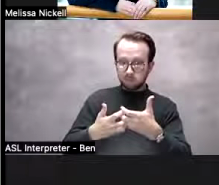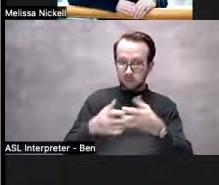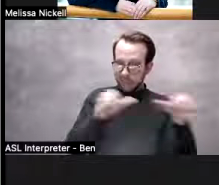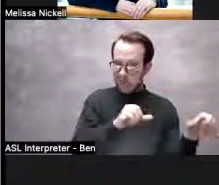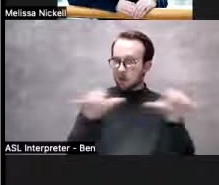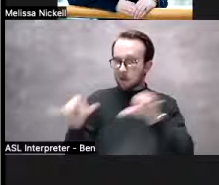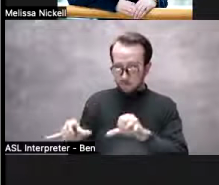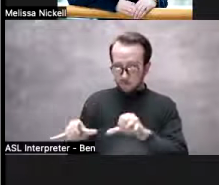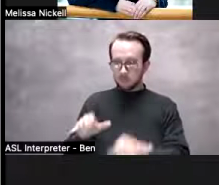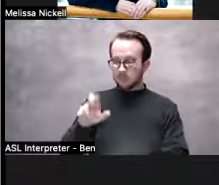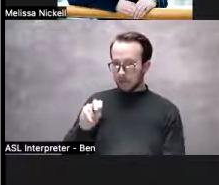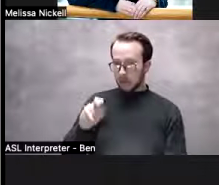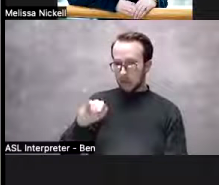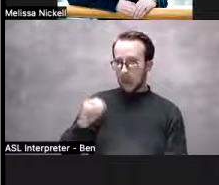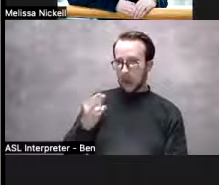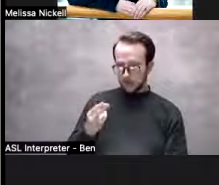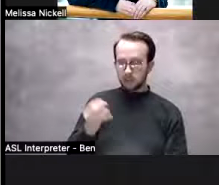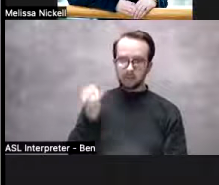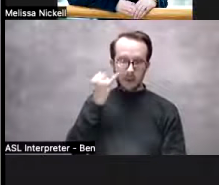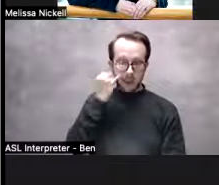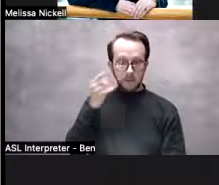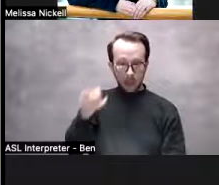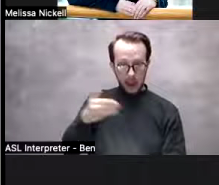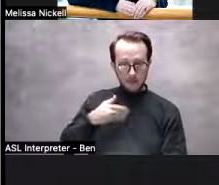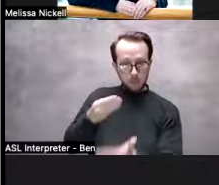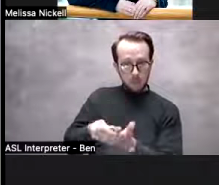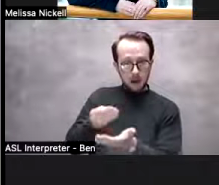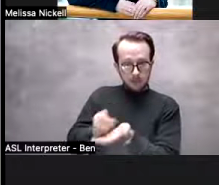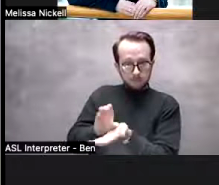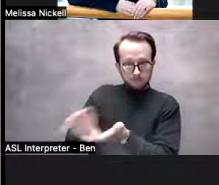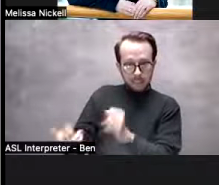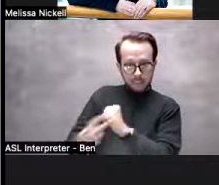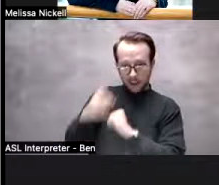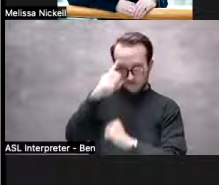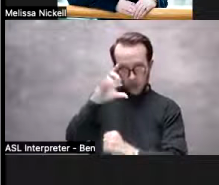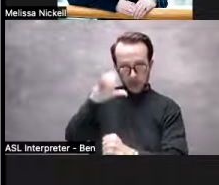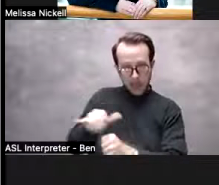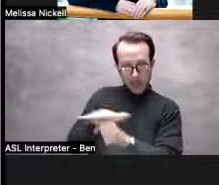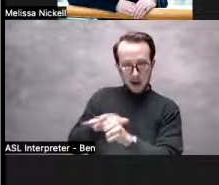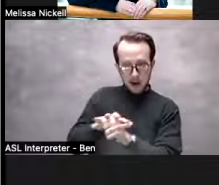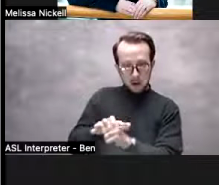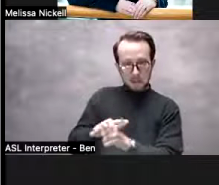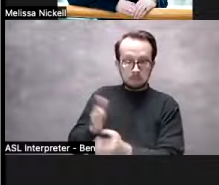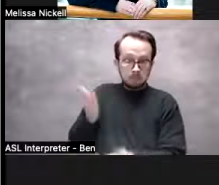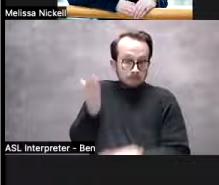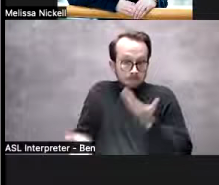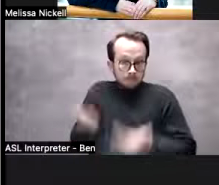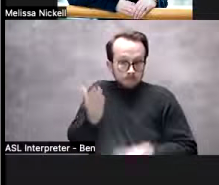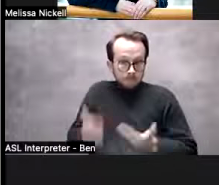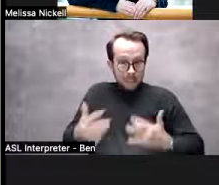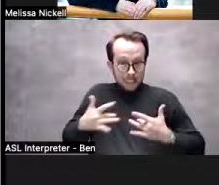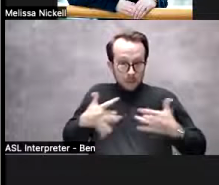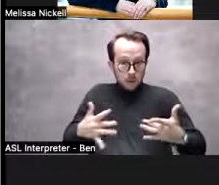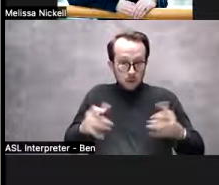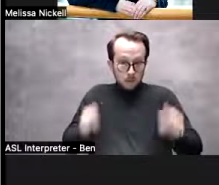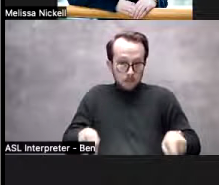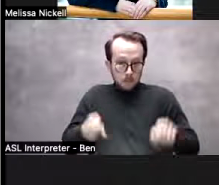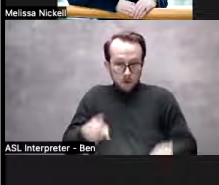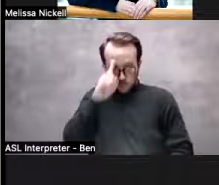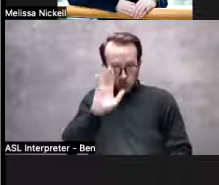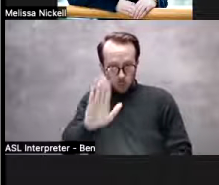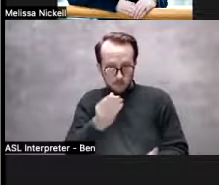If NIH has specific funds that are set aside for that particular area, then perhaps the likelihood of funding